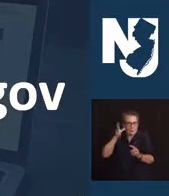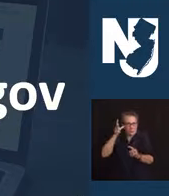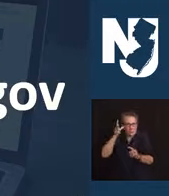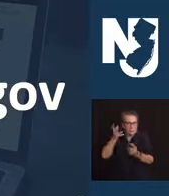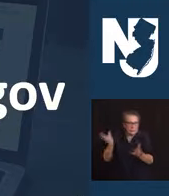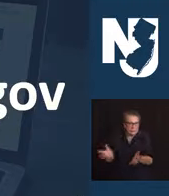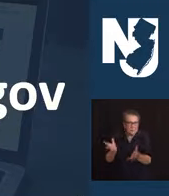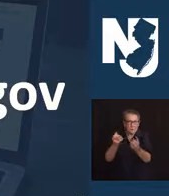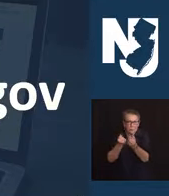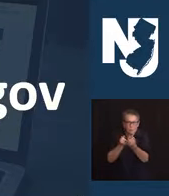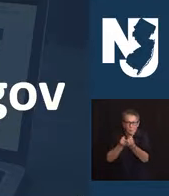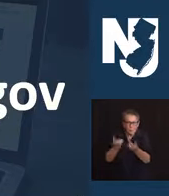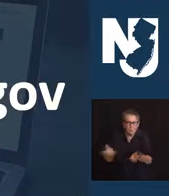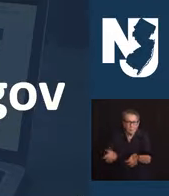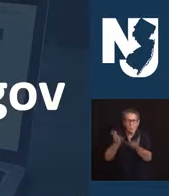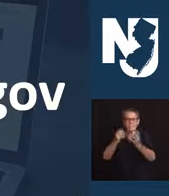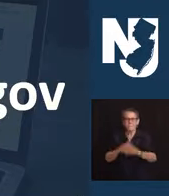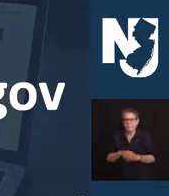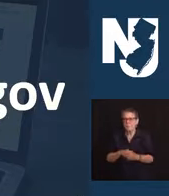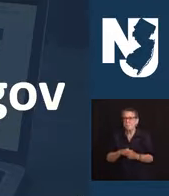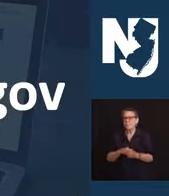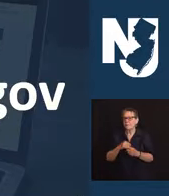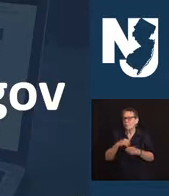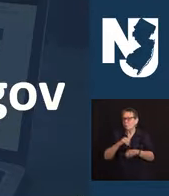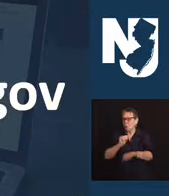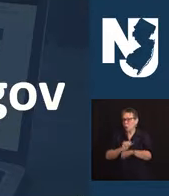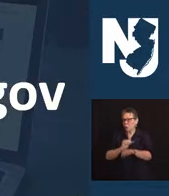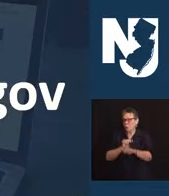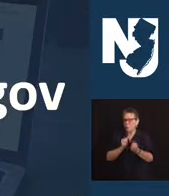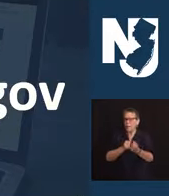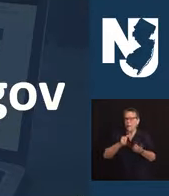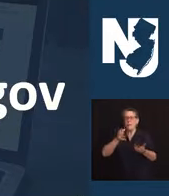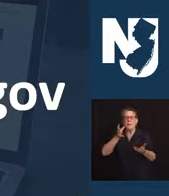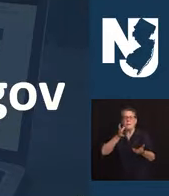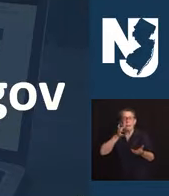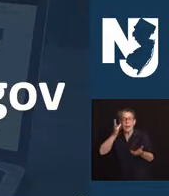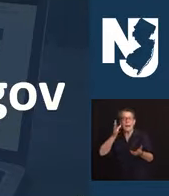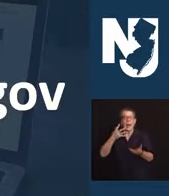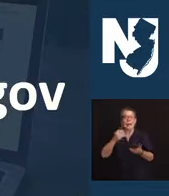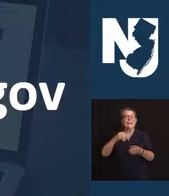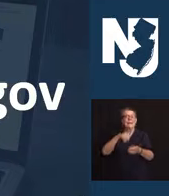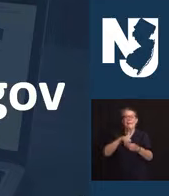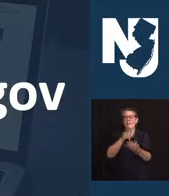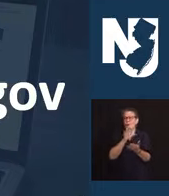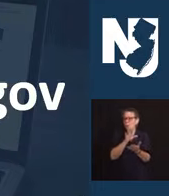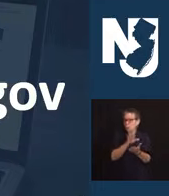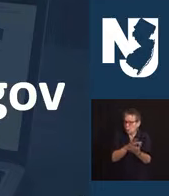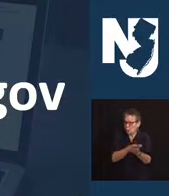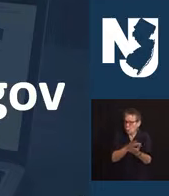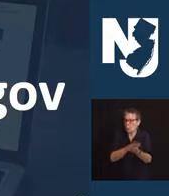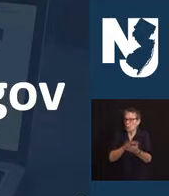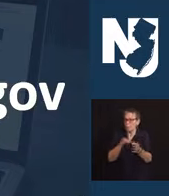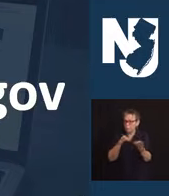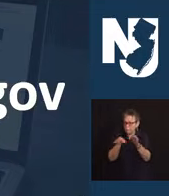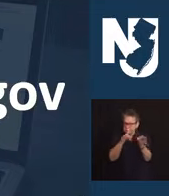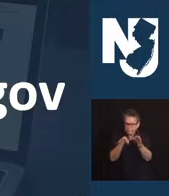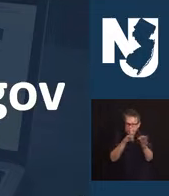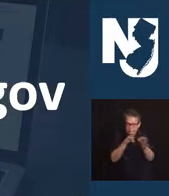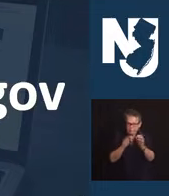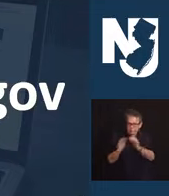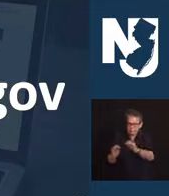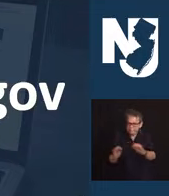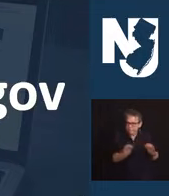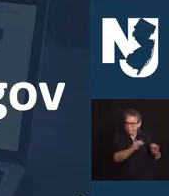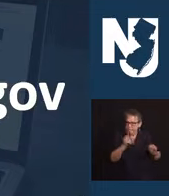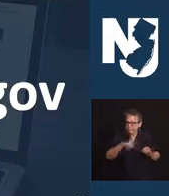undertake this by working directly with and within our schools. Formal plans to guide both parents